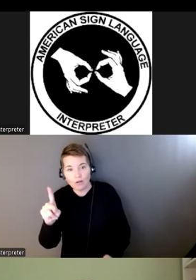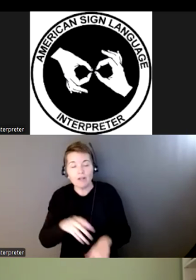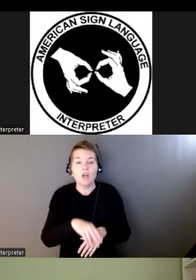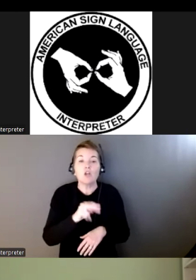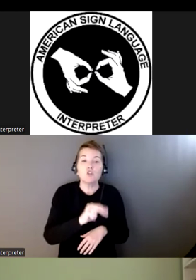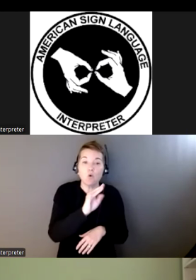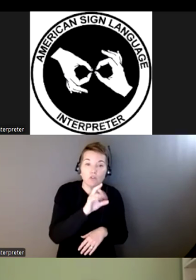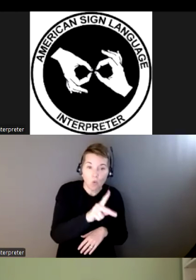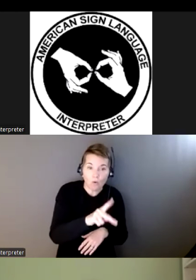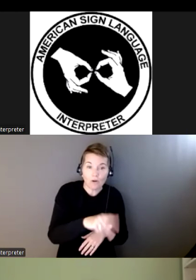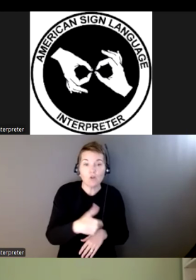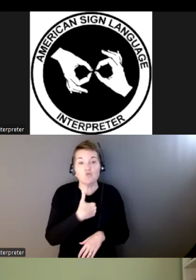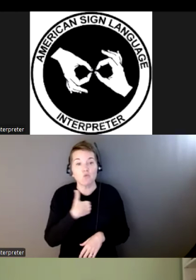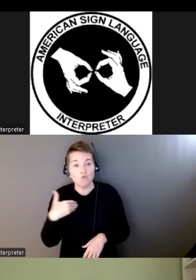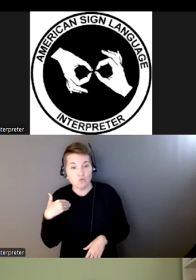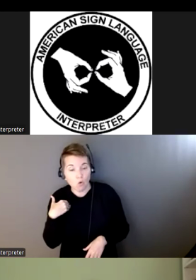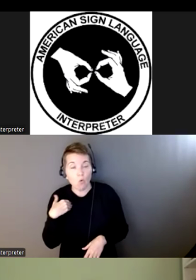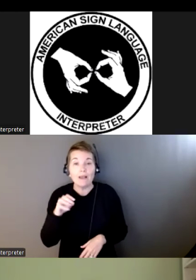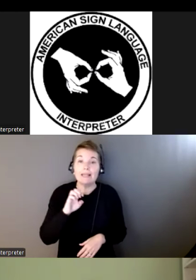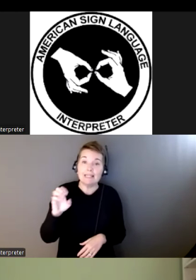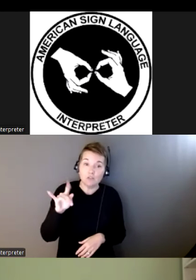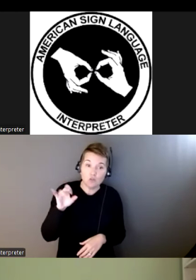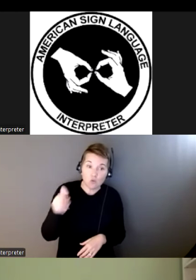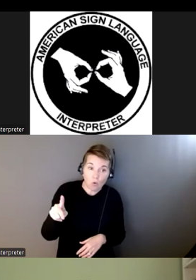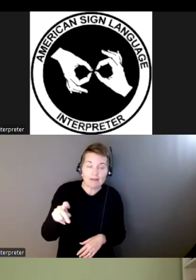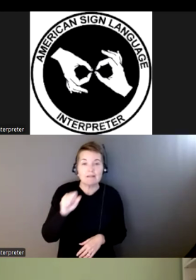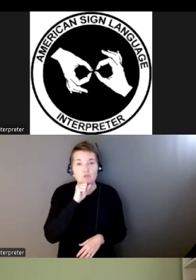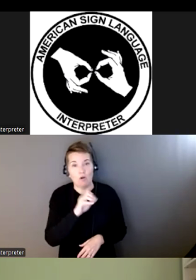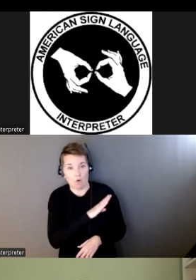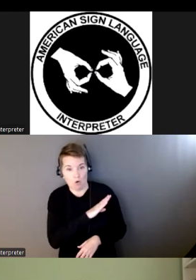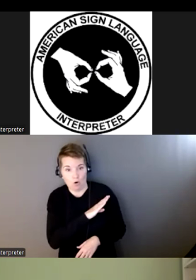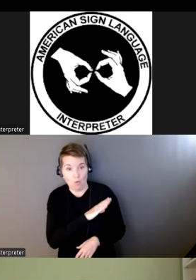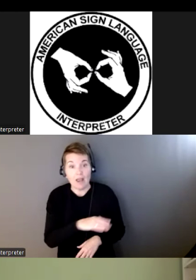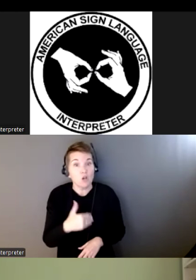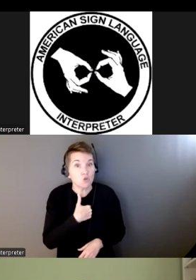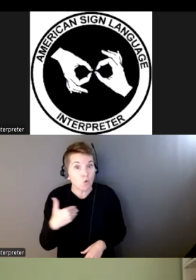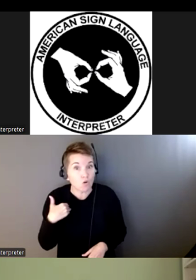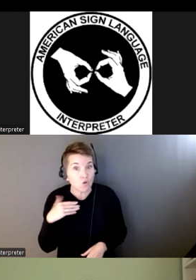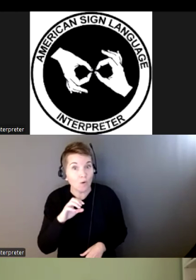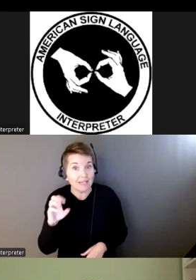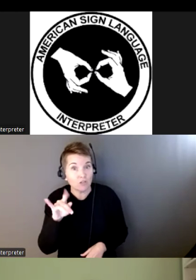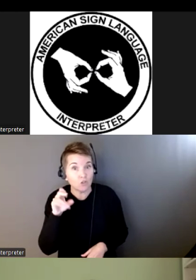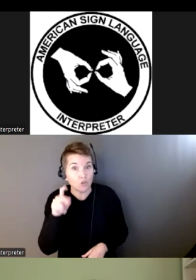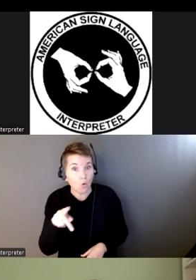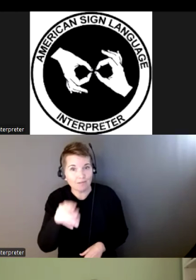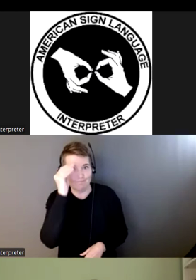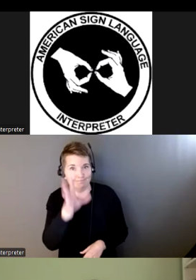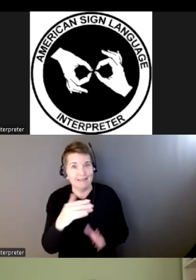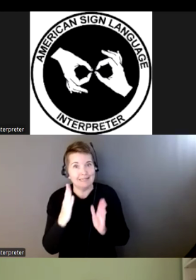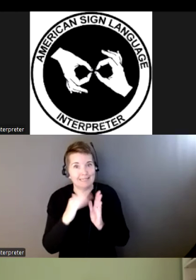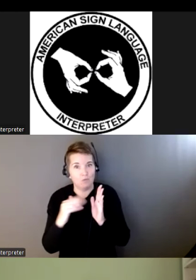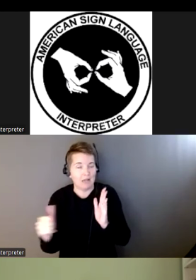Toronto, and East York and Scarborough. And for Toronto and East York, the downtown locations are not